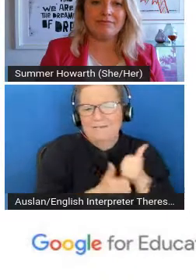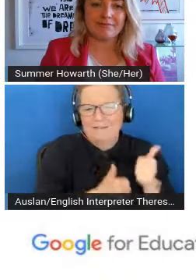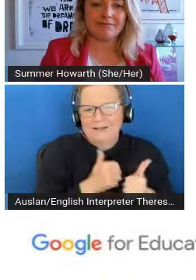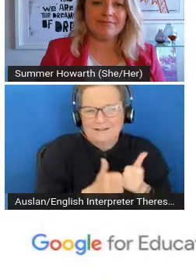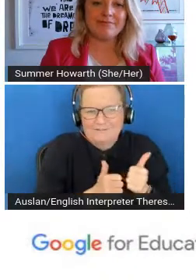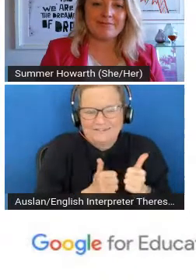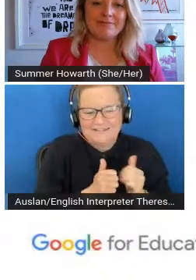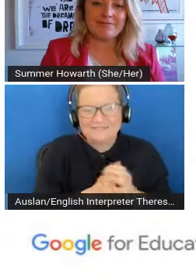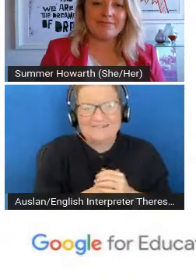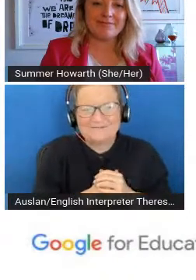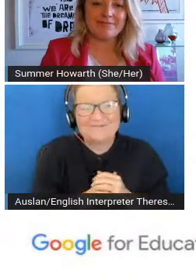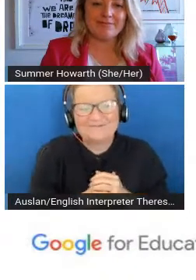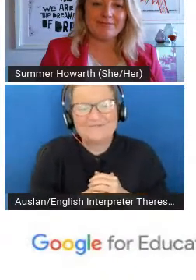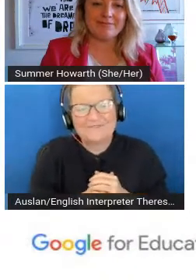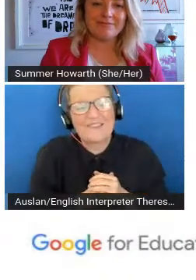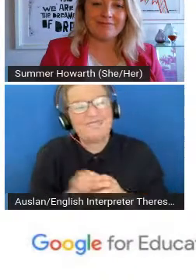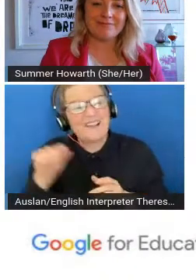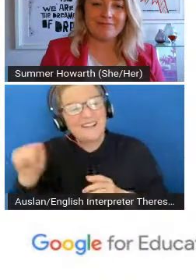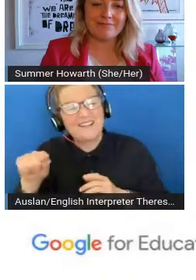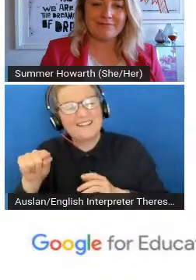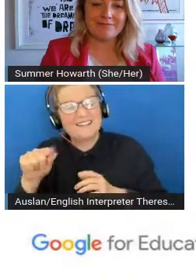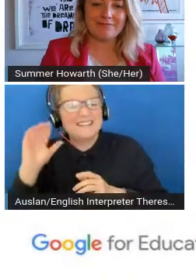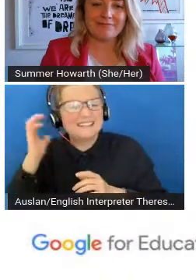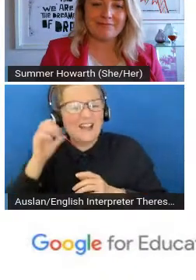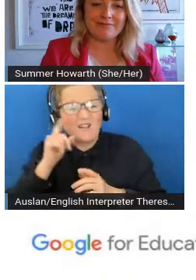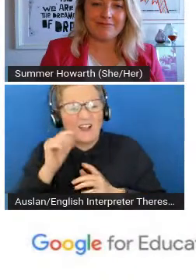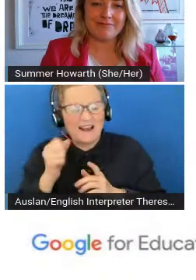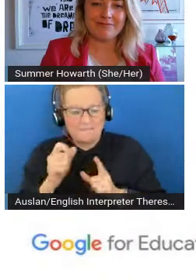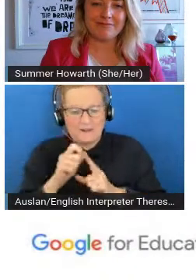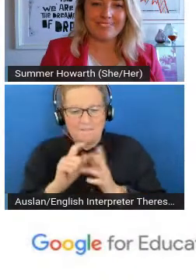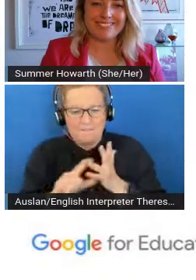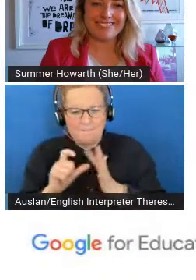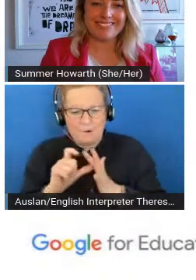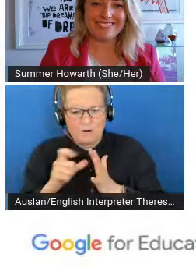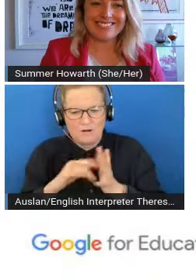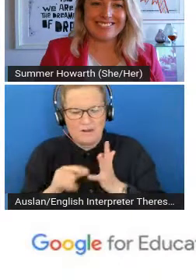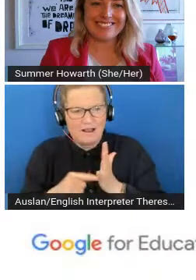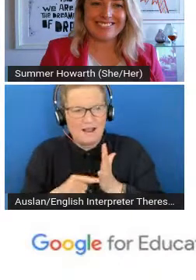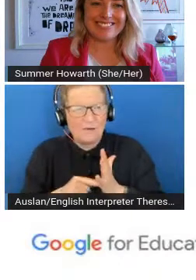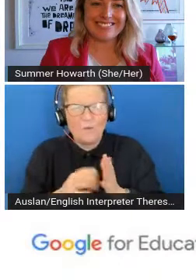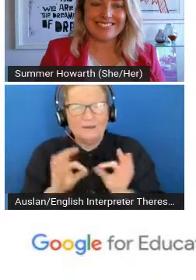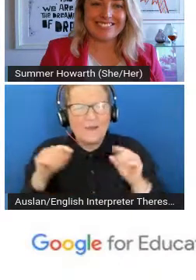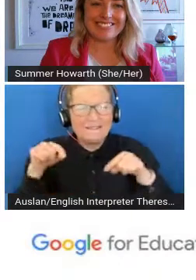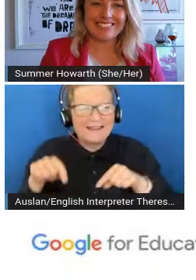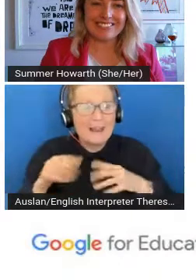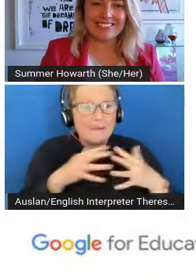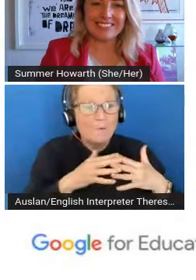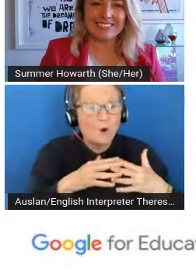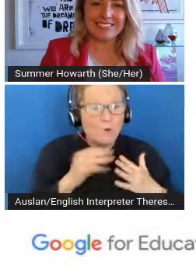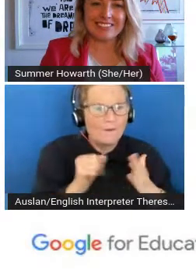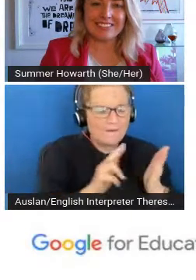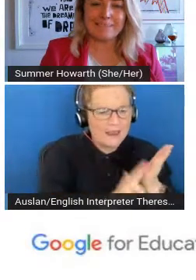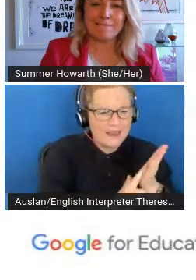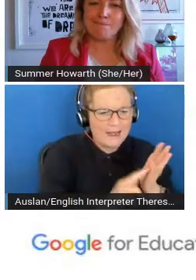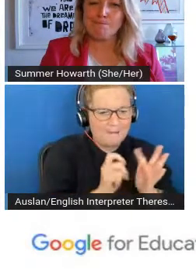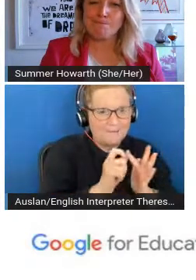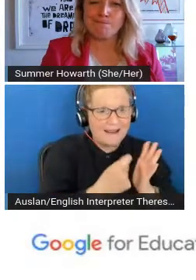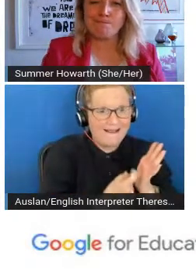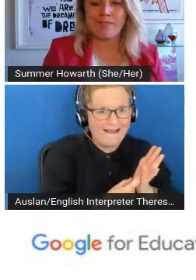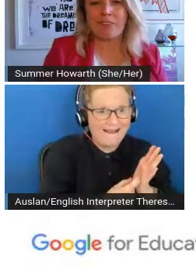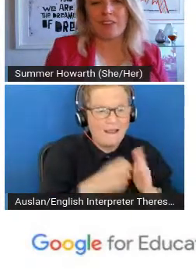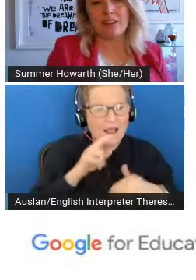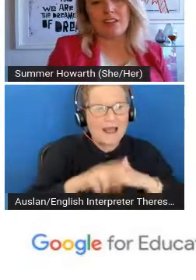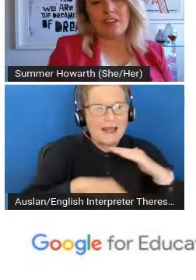interview. I don't know. You don't have it here, and I try to watch for it. In America, we have NPR, National Public